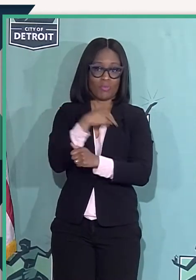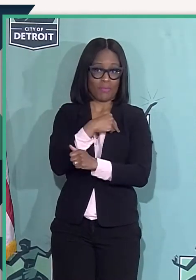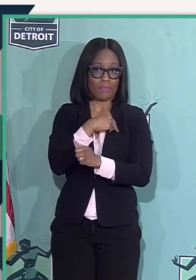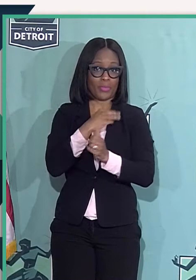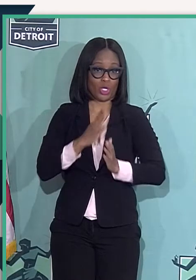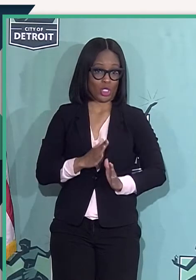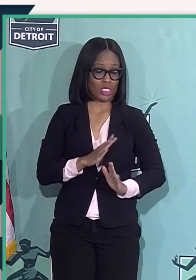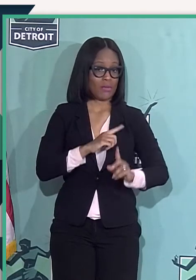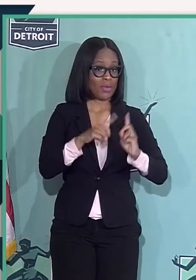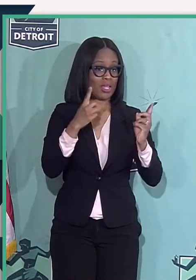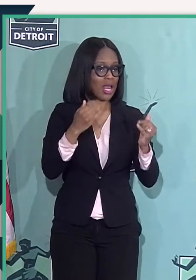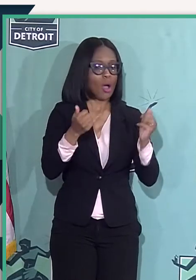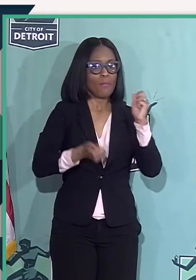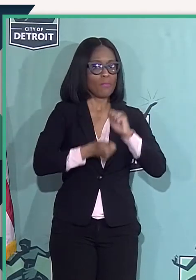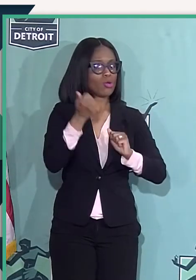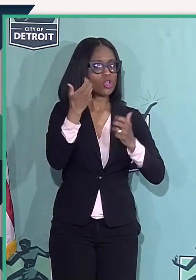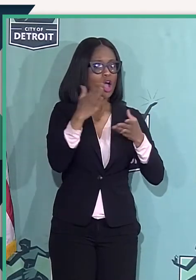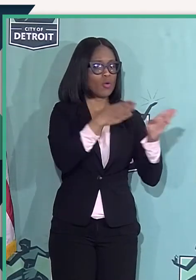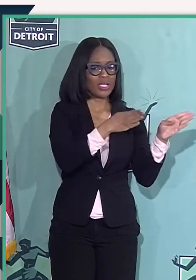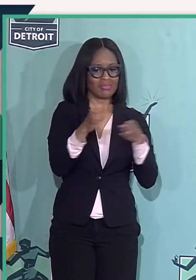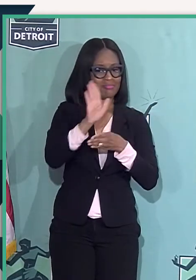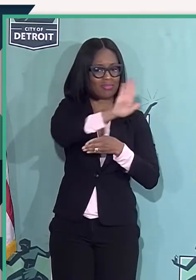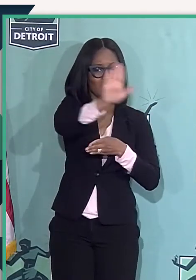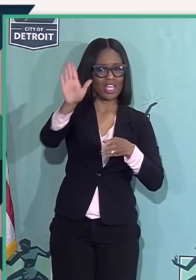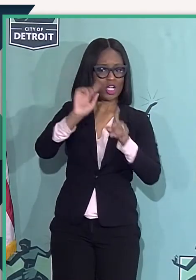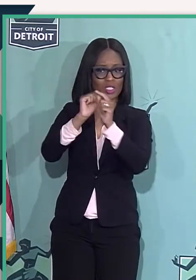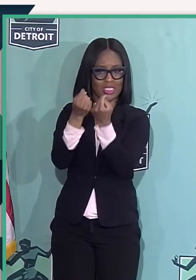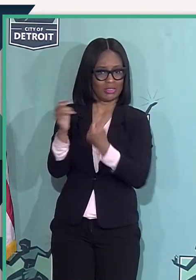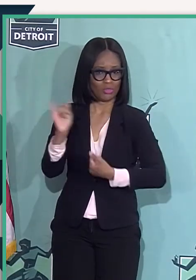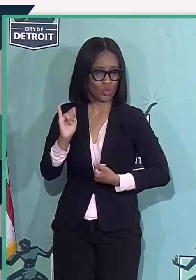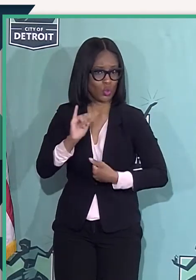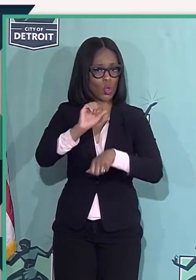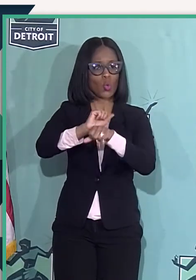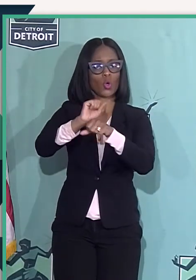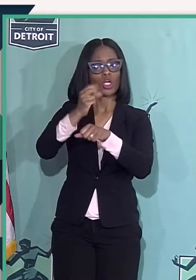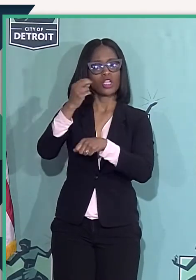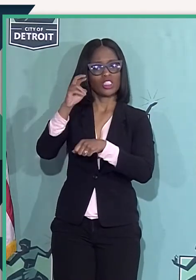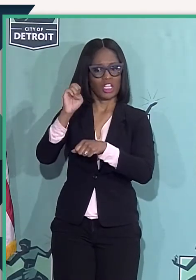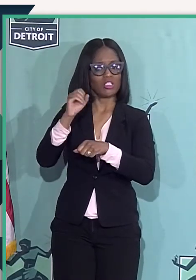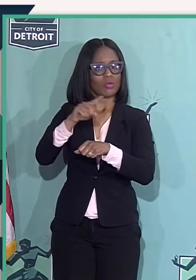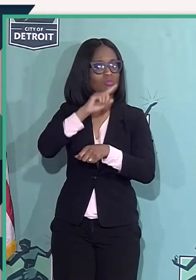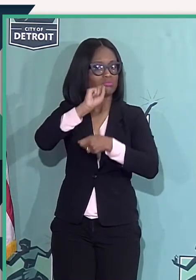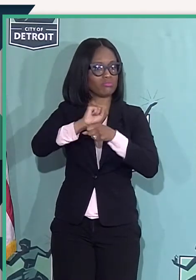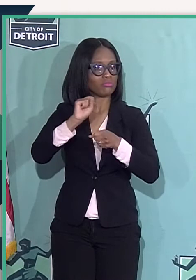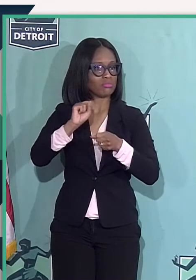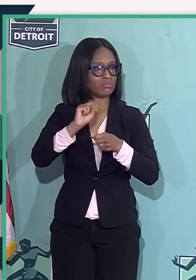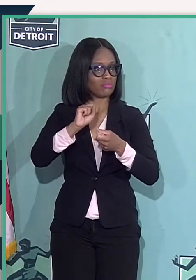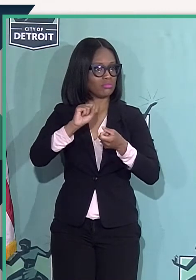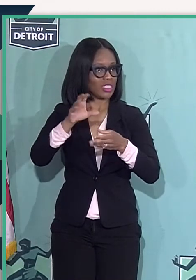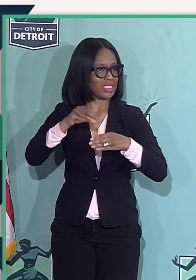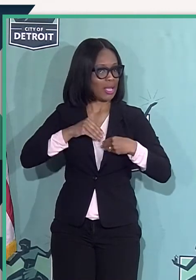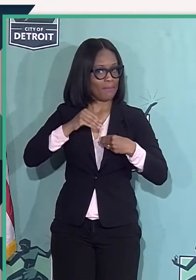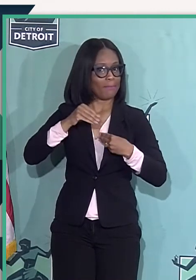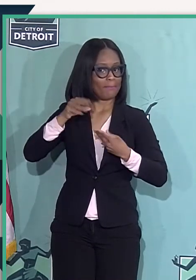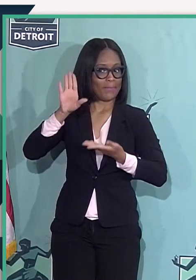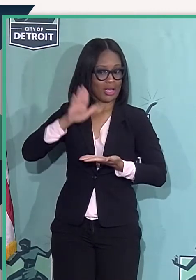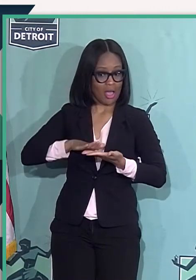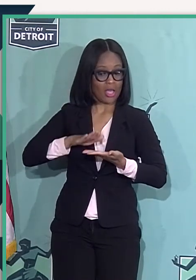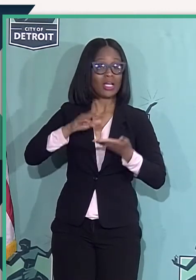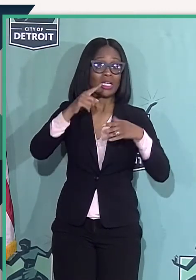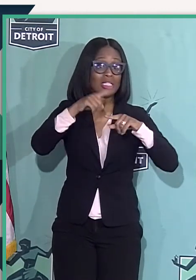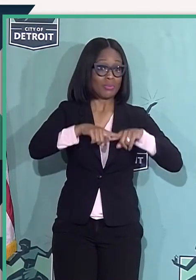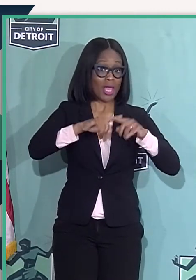majority have already shifted their teams as well over to work share, which means that they are actually taking a cut. Depending on how long this